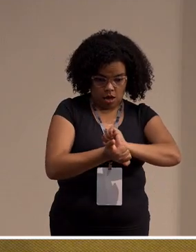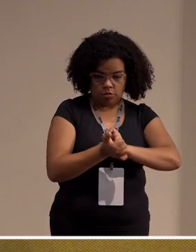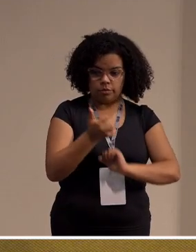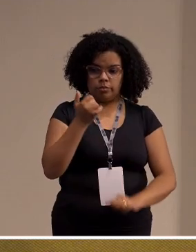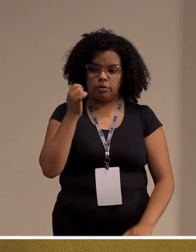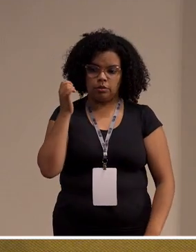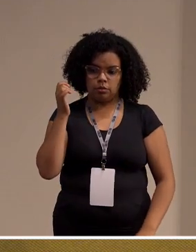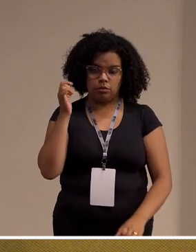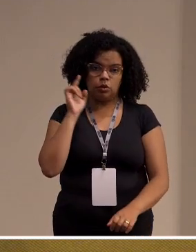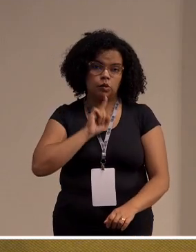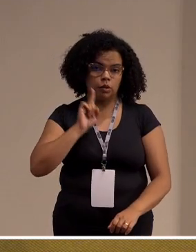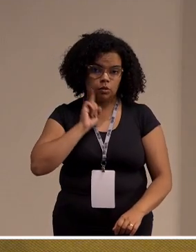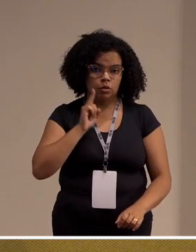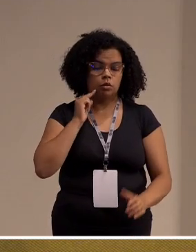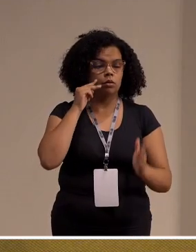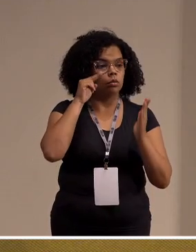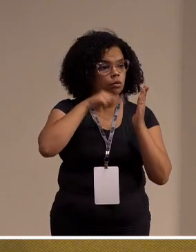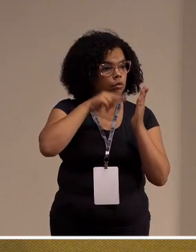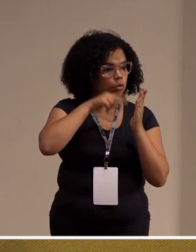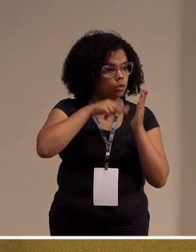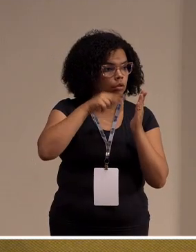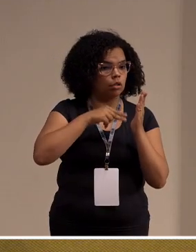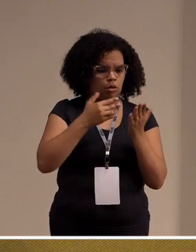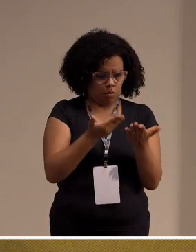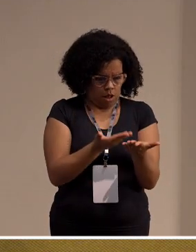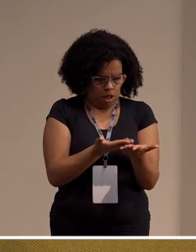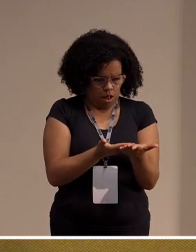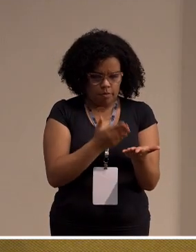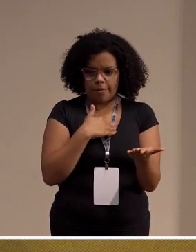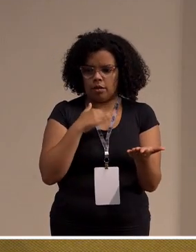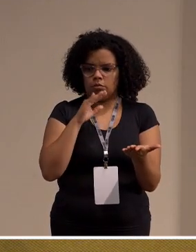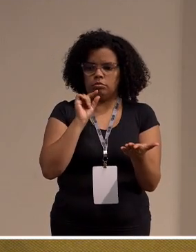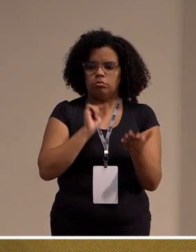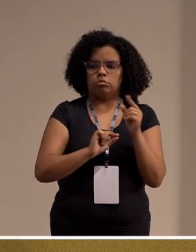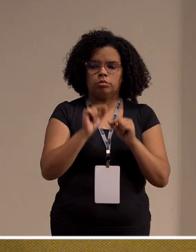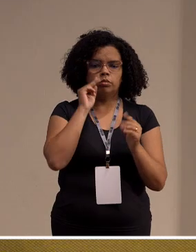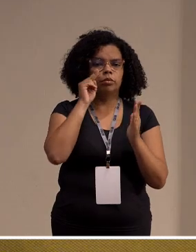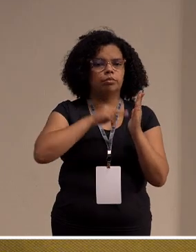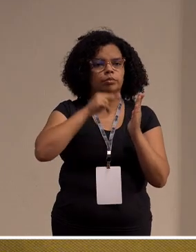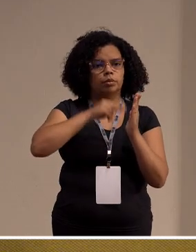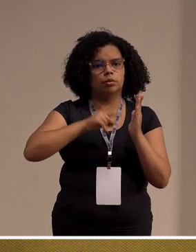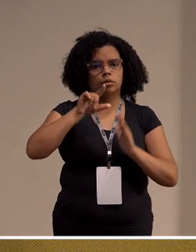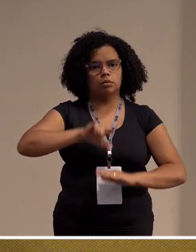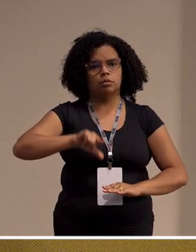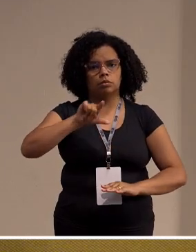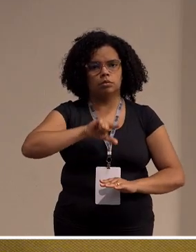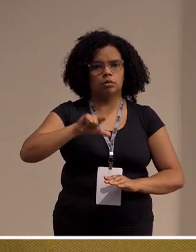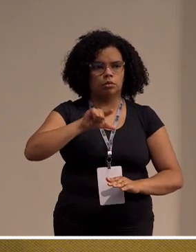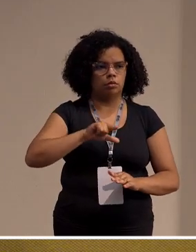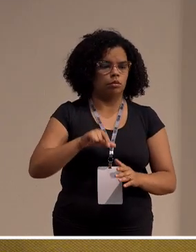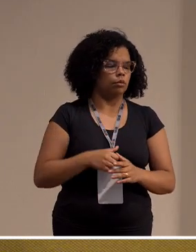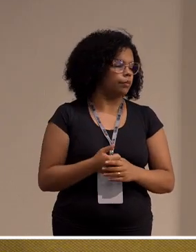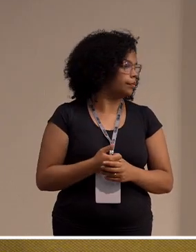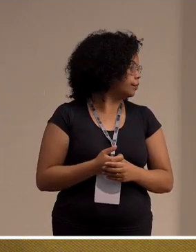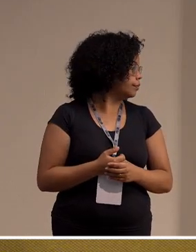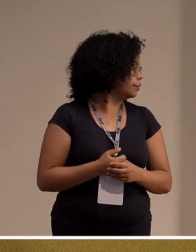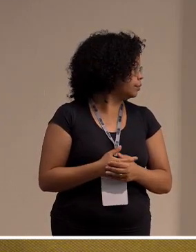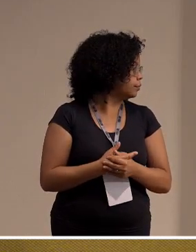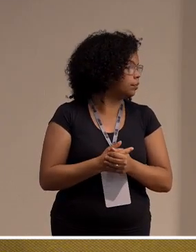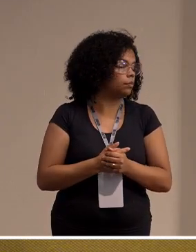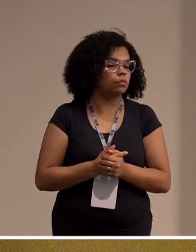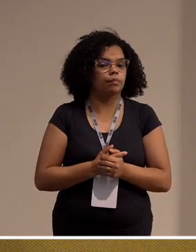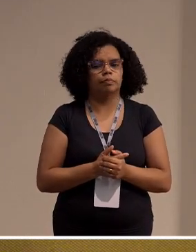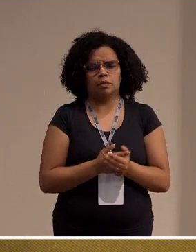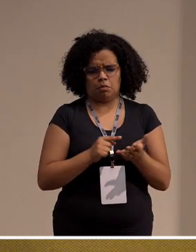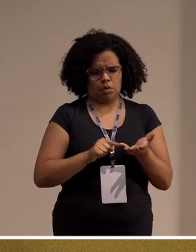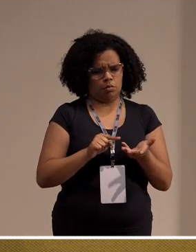on. Some of the obvious ones are Booker T. Washington, Up From Slavery. Frederick Douglass wrote three